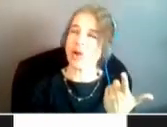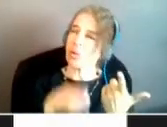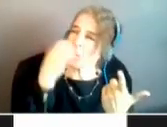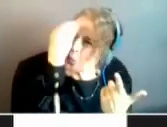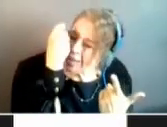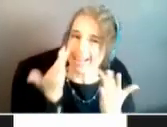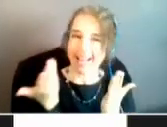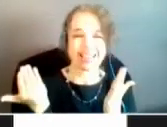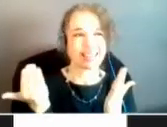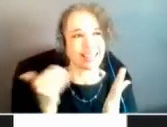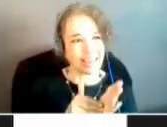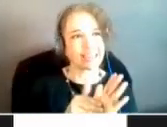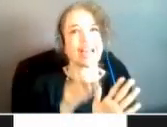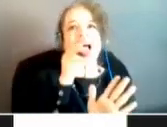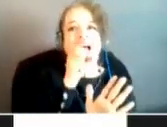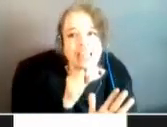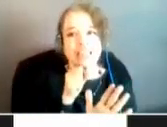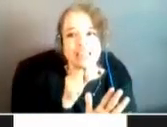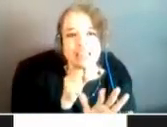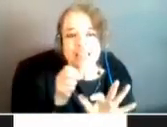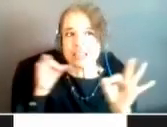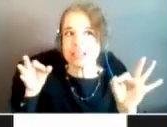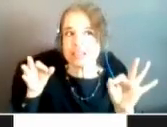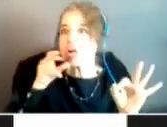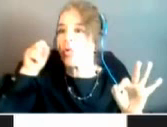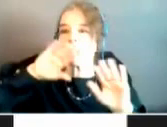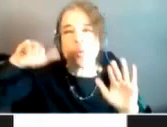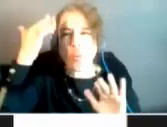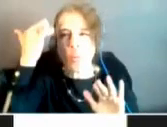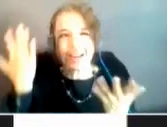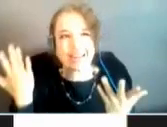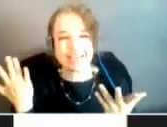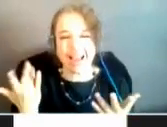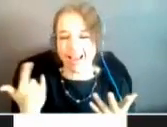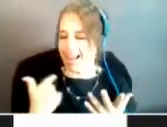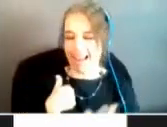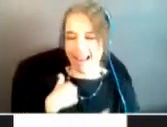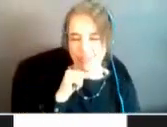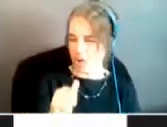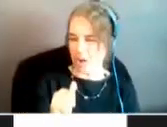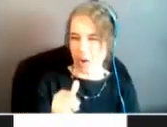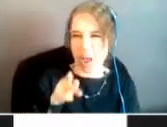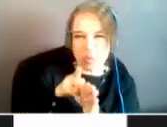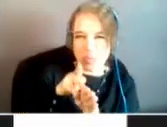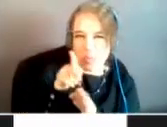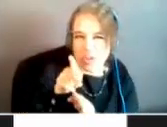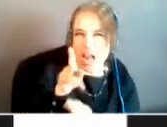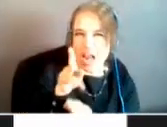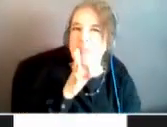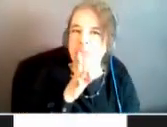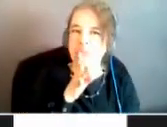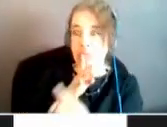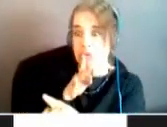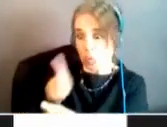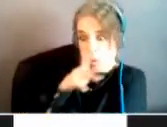about, again, ageist assumptions. Why am I not, as a professional, speaking to